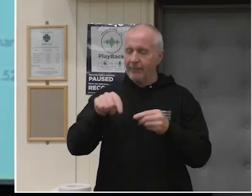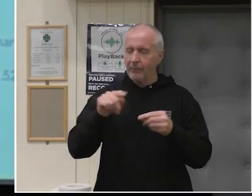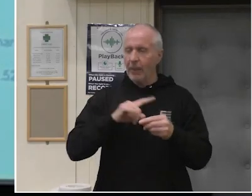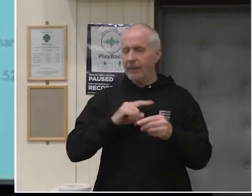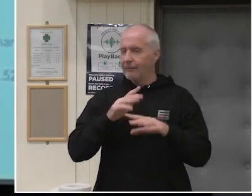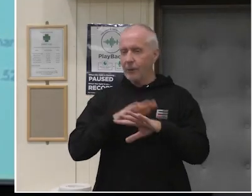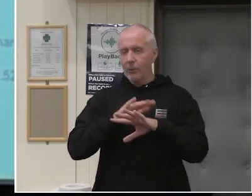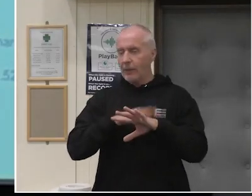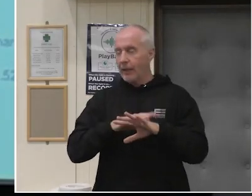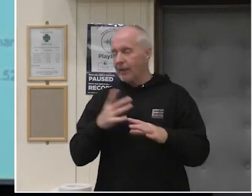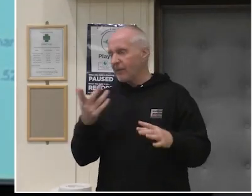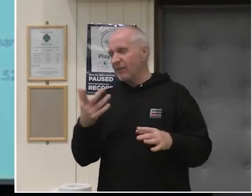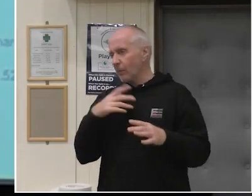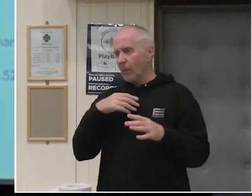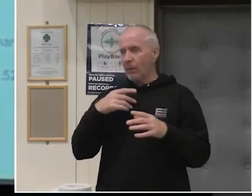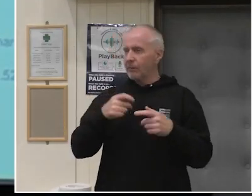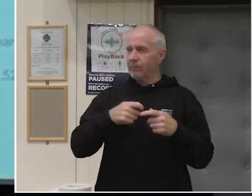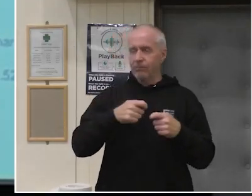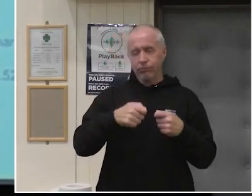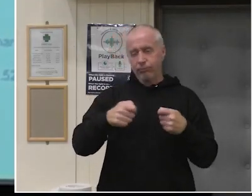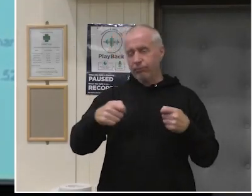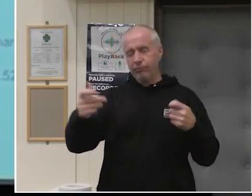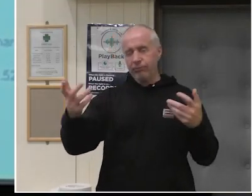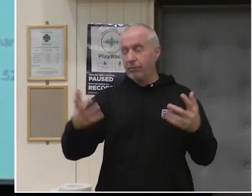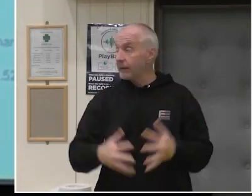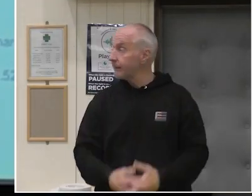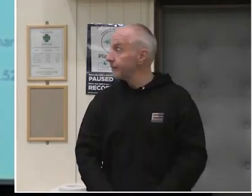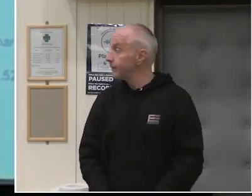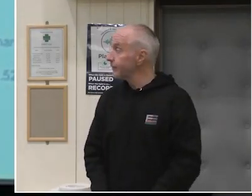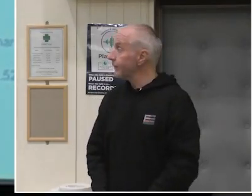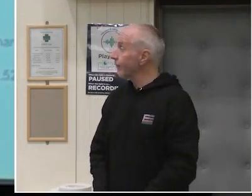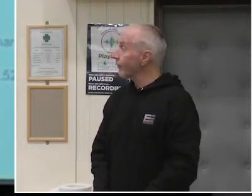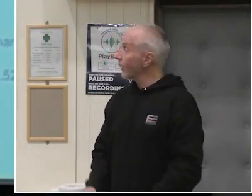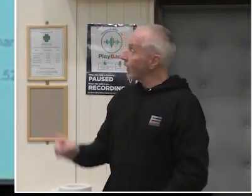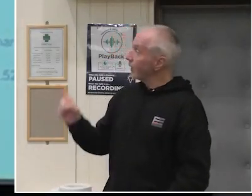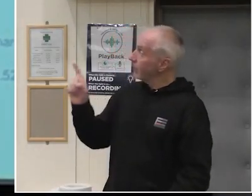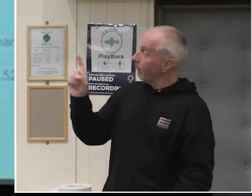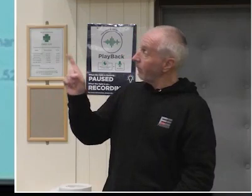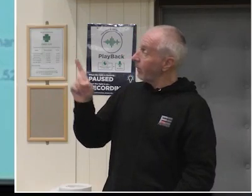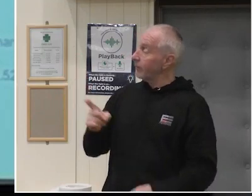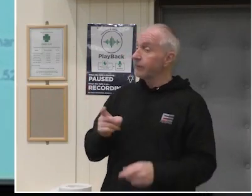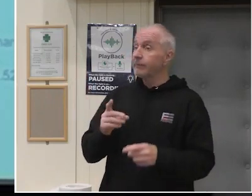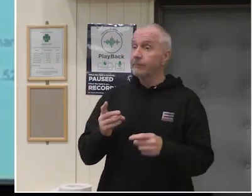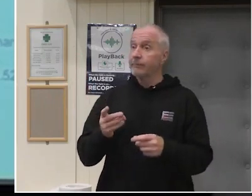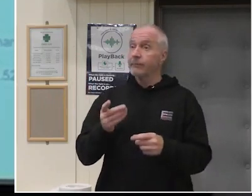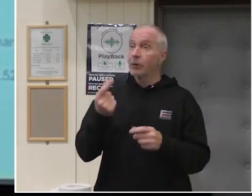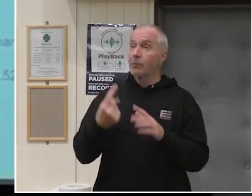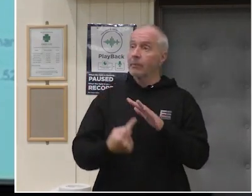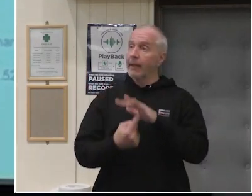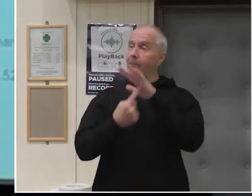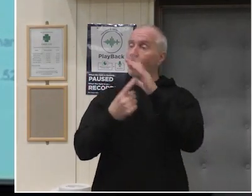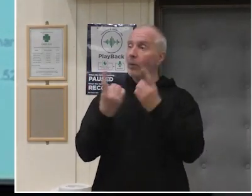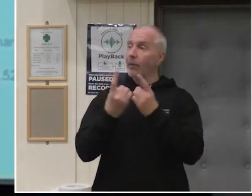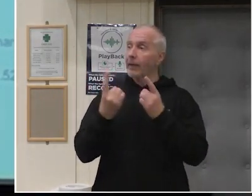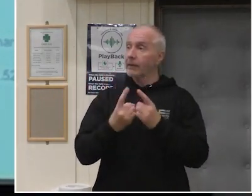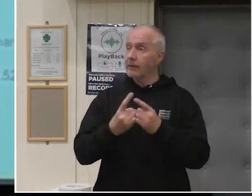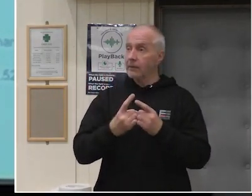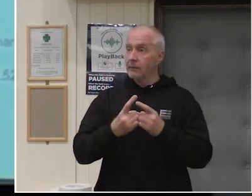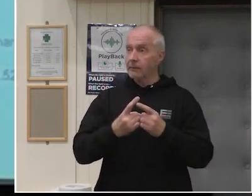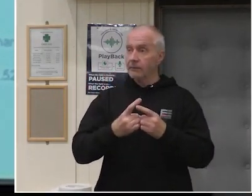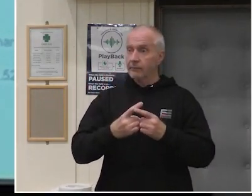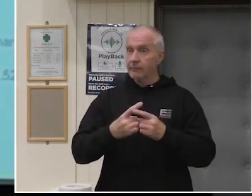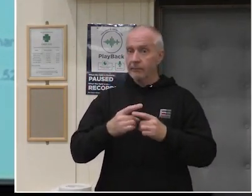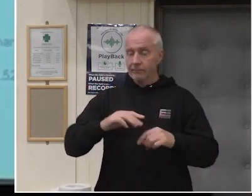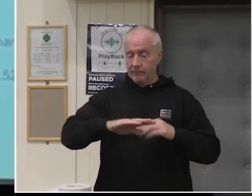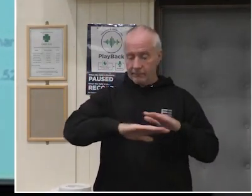It will take too long. But a couple of notable things on here. Now, the horizontal axis